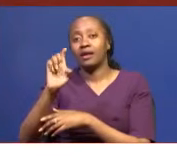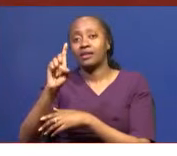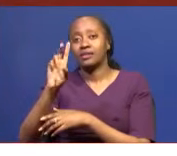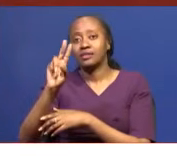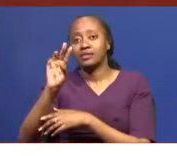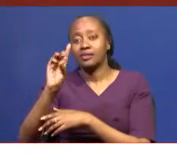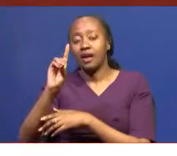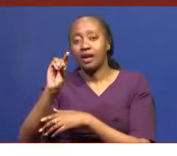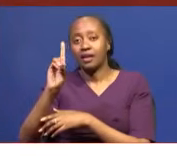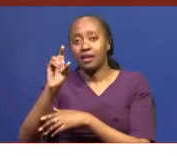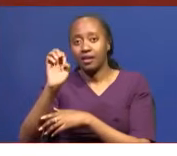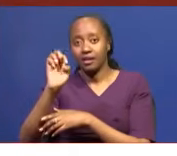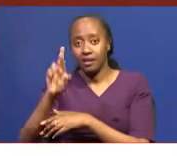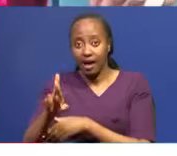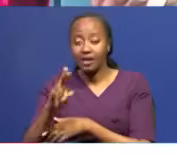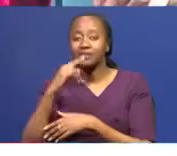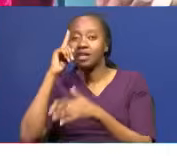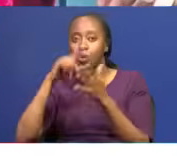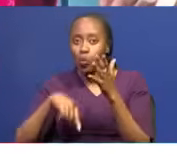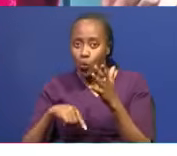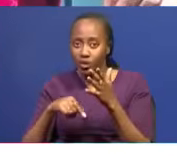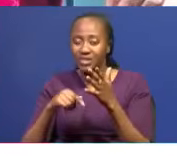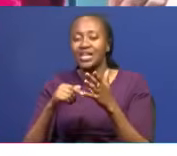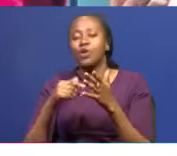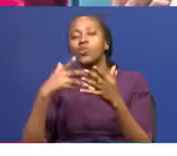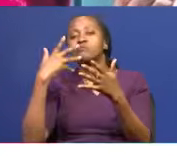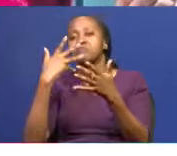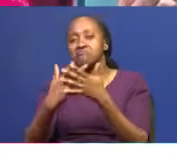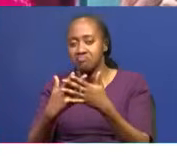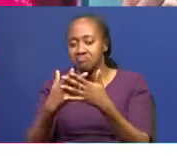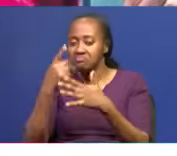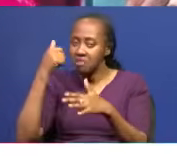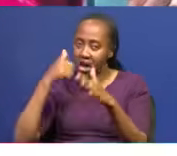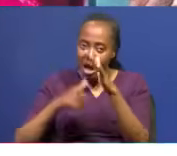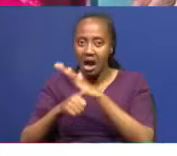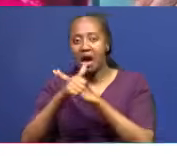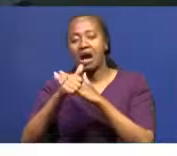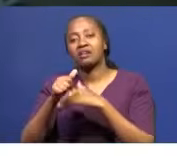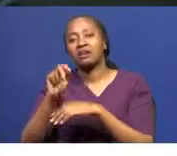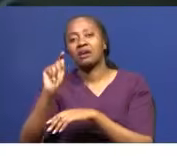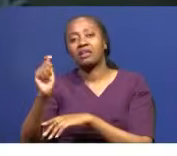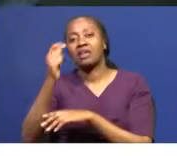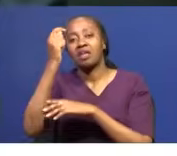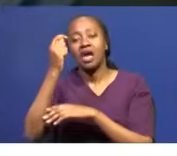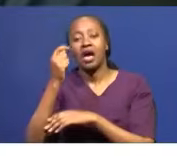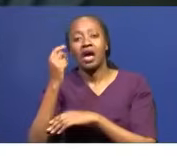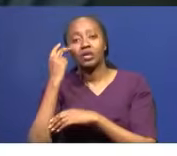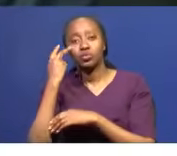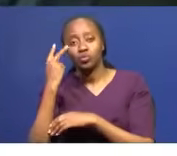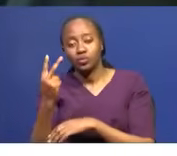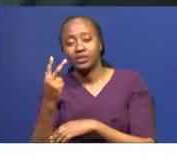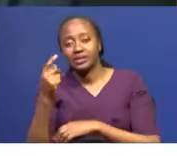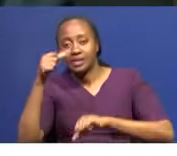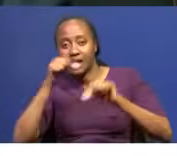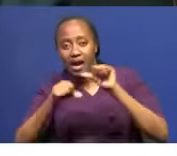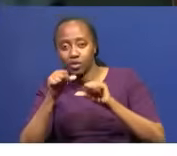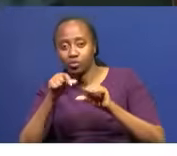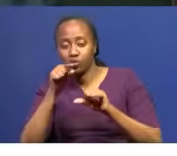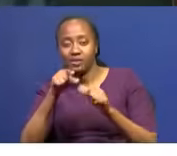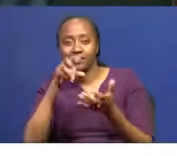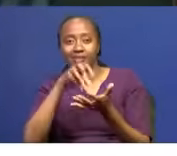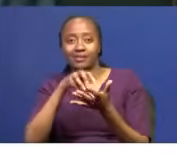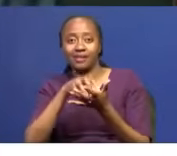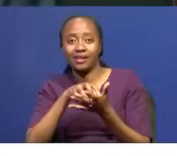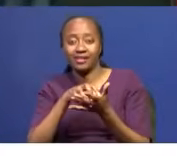be extradited to the Kenyan's jurisdiction and face the murder charges. Cause to order the arrest of the accused and his